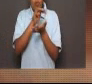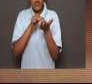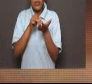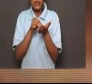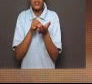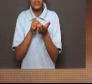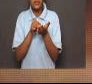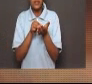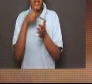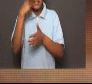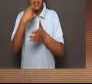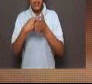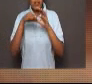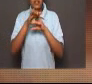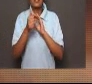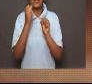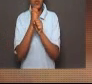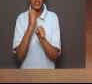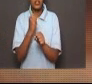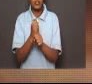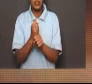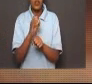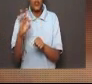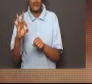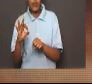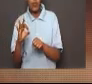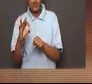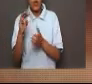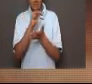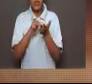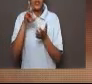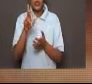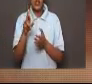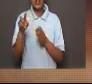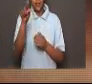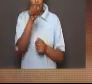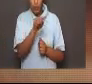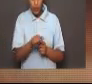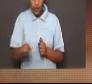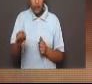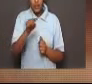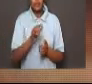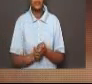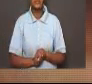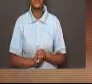molecules results in the production of molecular orbitals.